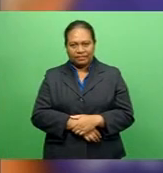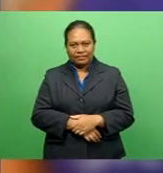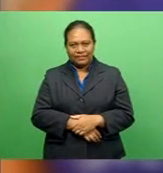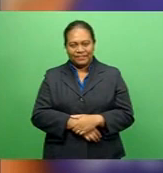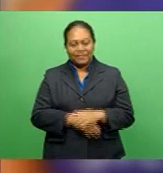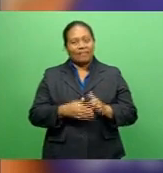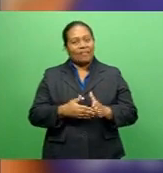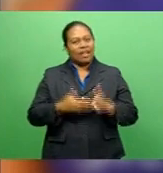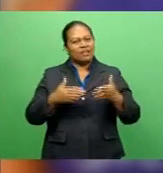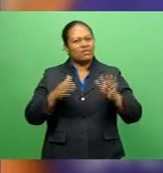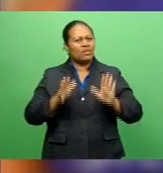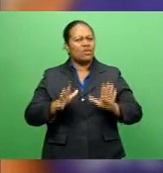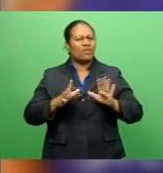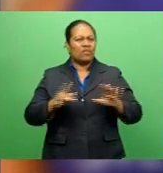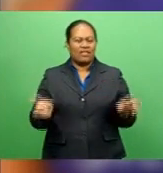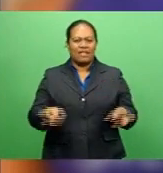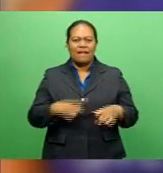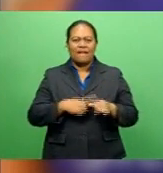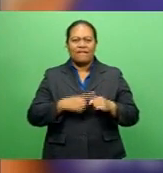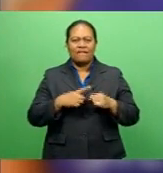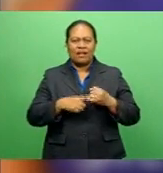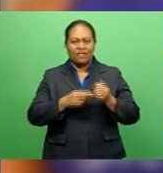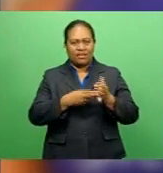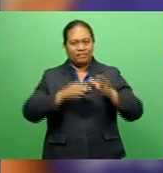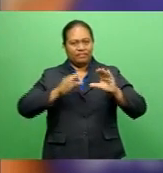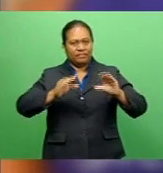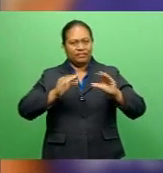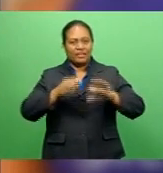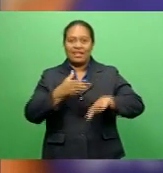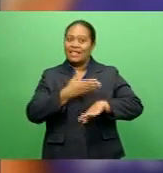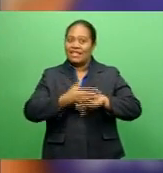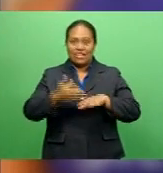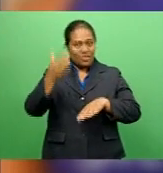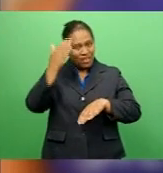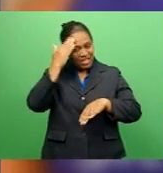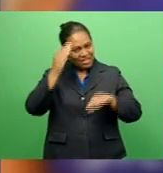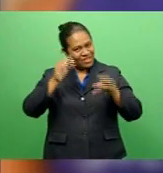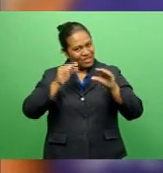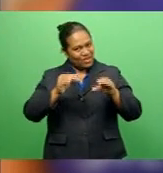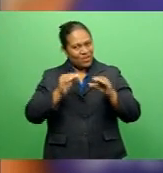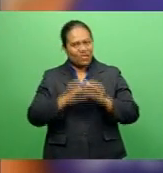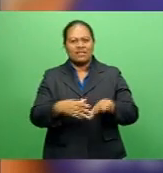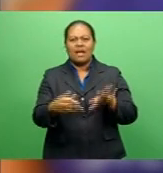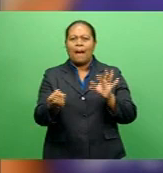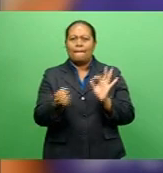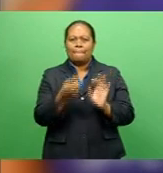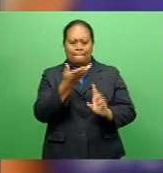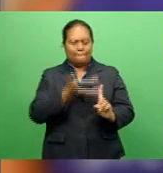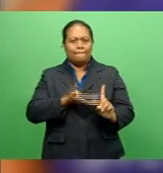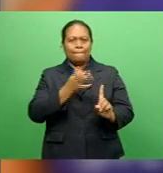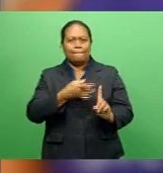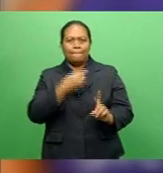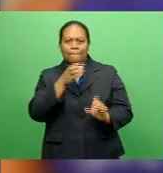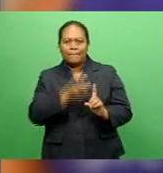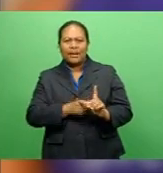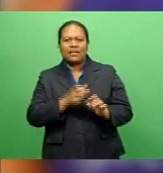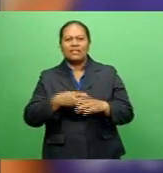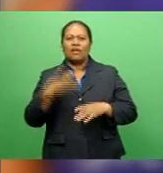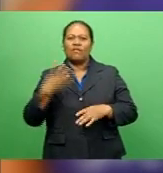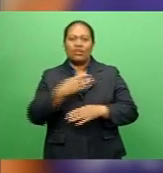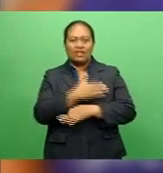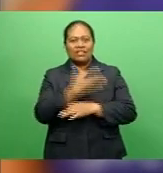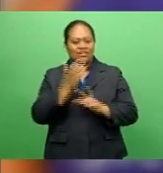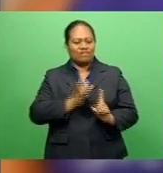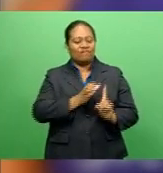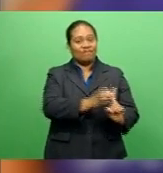The wait has finally ended for Netball Fiji as their new national head coach, Jenny Brazil, completed her 14-day mandatory